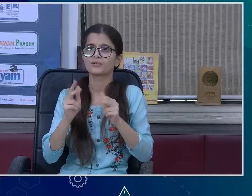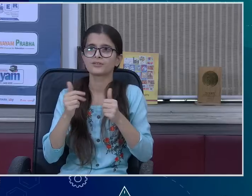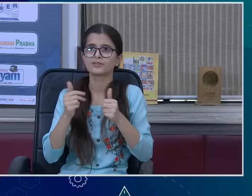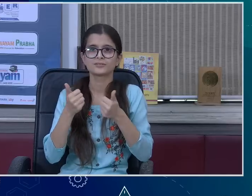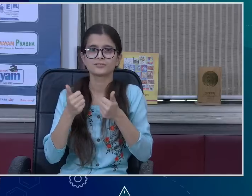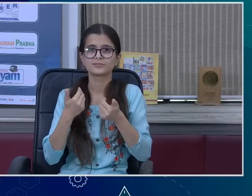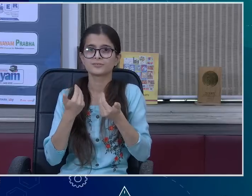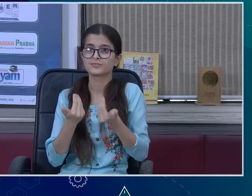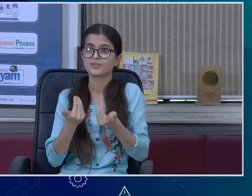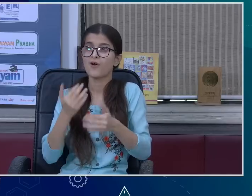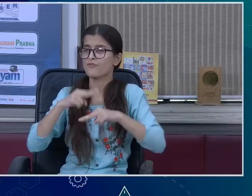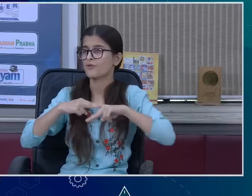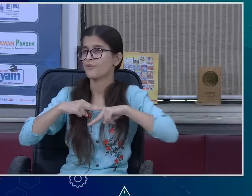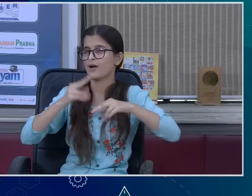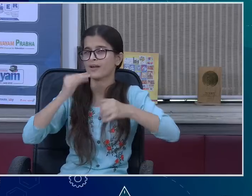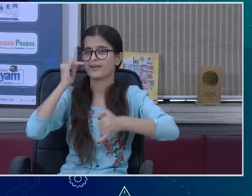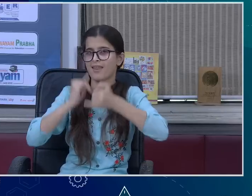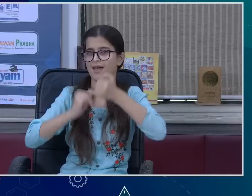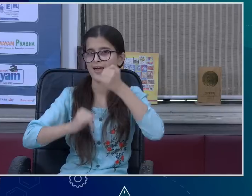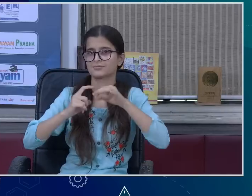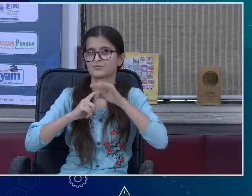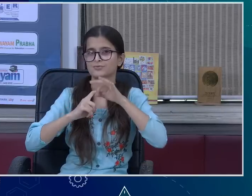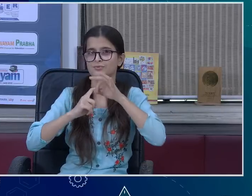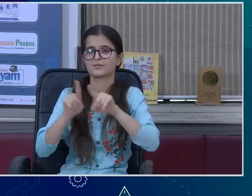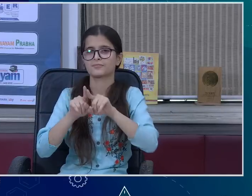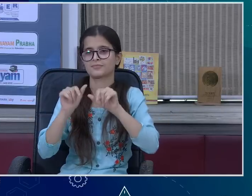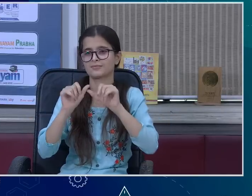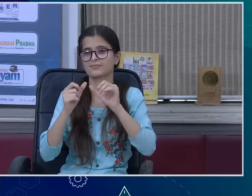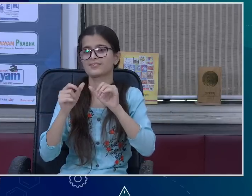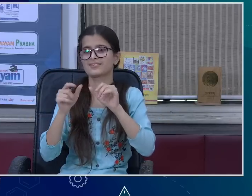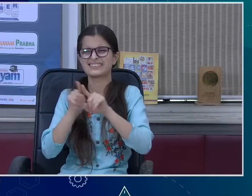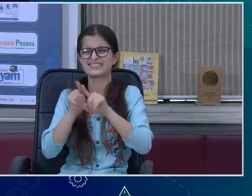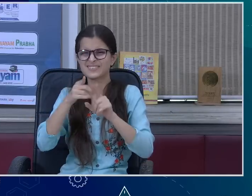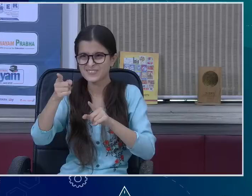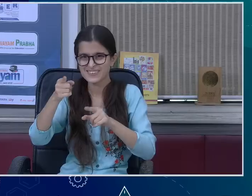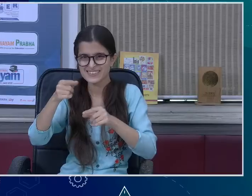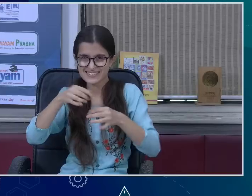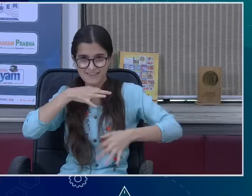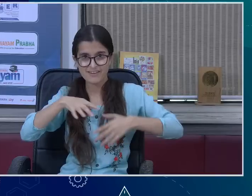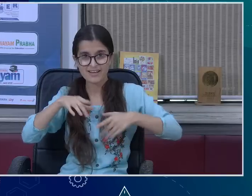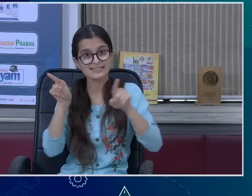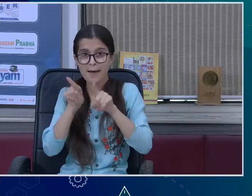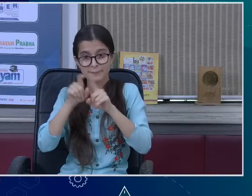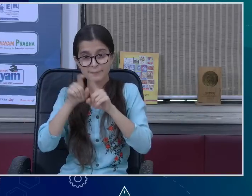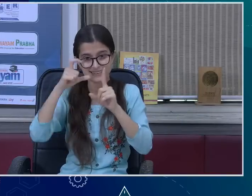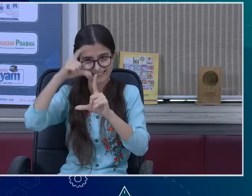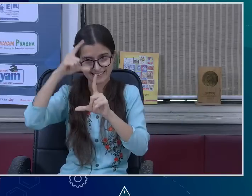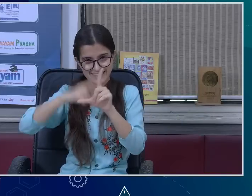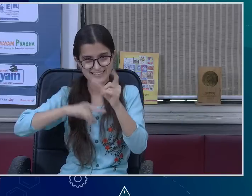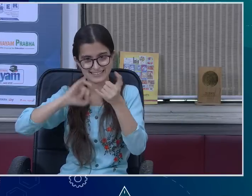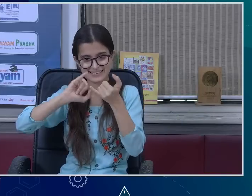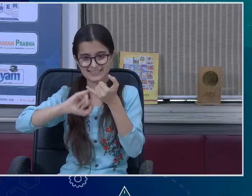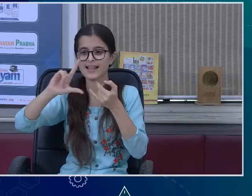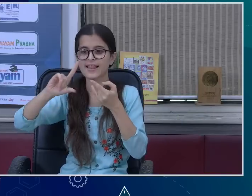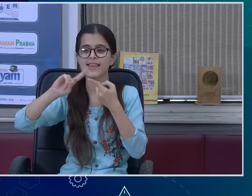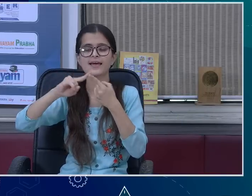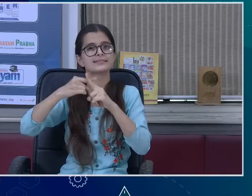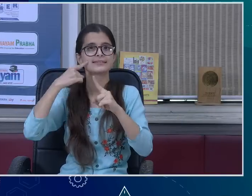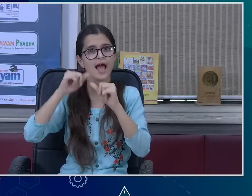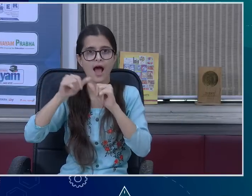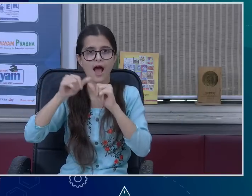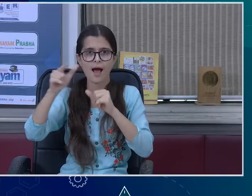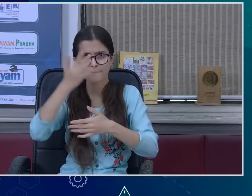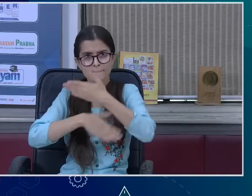session with you with the final question, sir. As you also, yourself said that you also suffer from dyslexia. So, based on your experience, how can we encourage